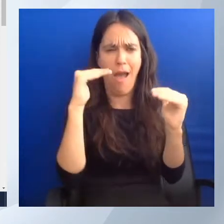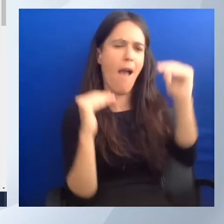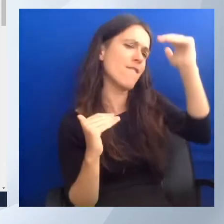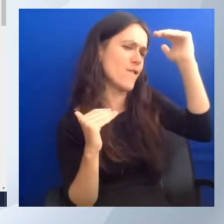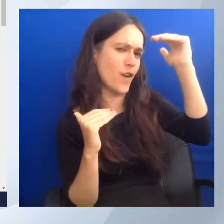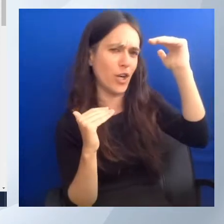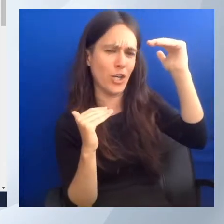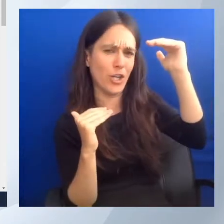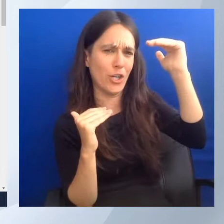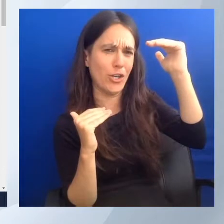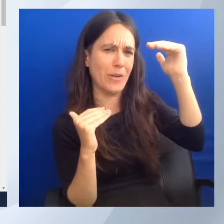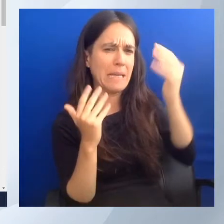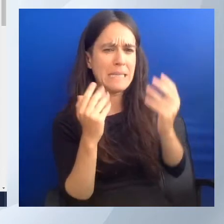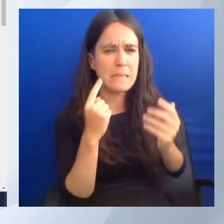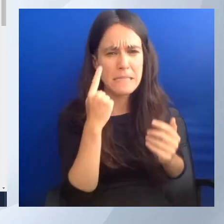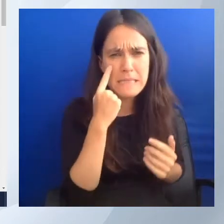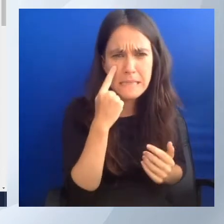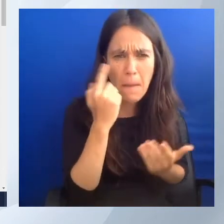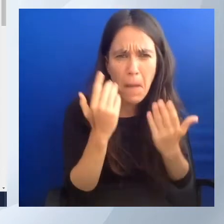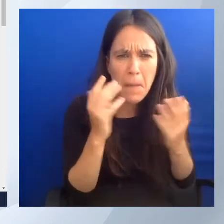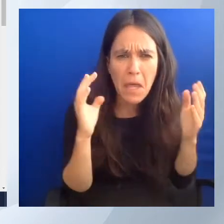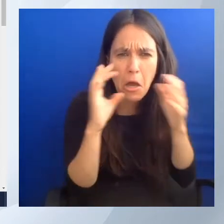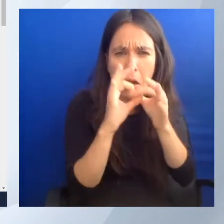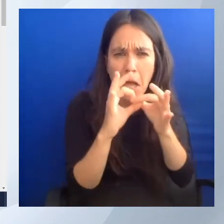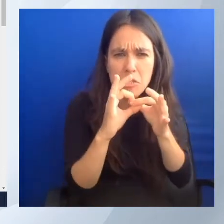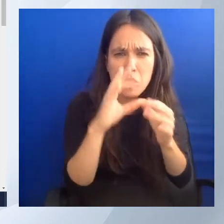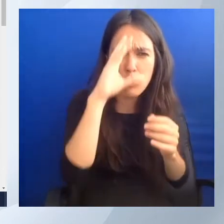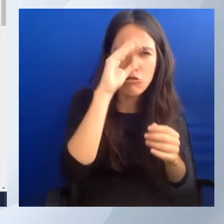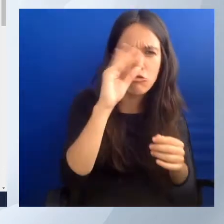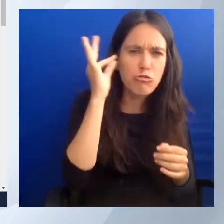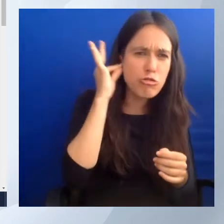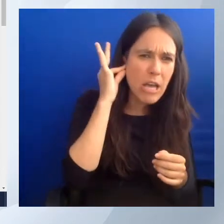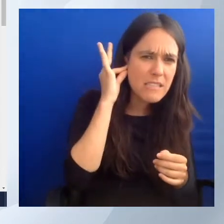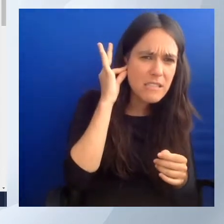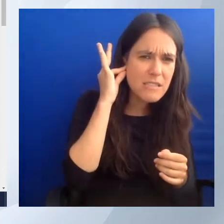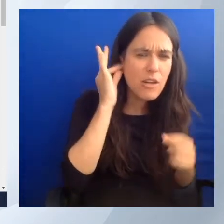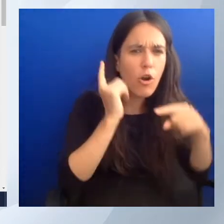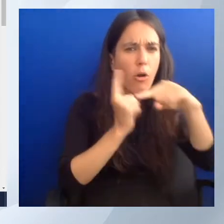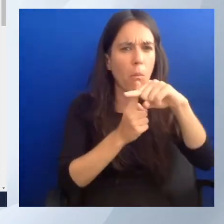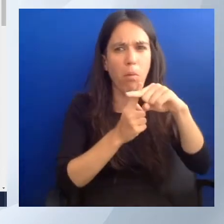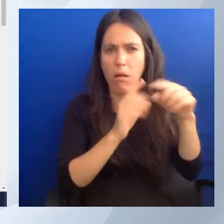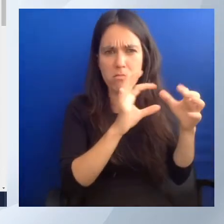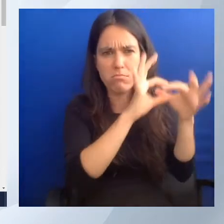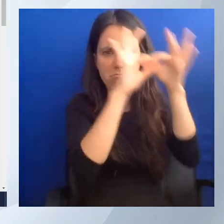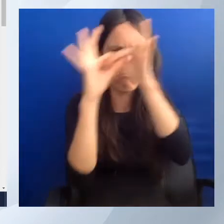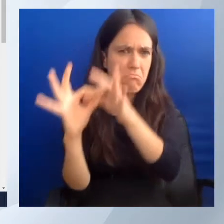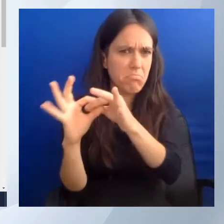there's a connection between the gender of the person and the fact that the person is not going to pay for the credit card bill.